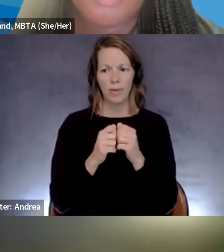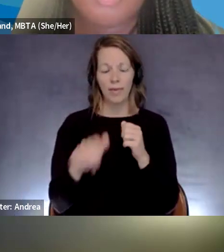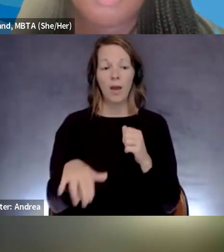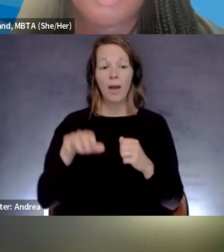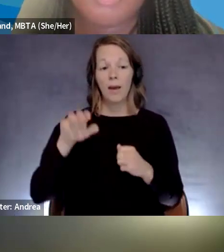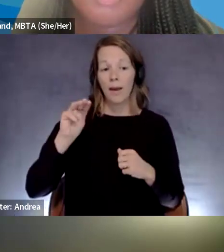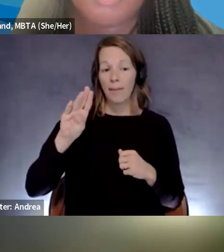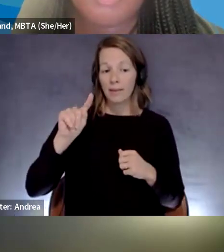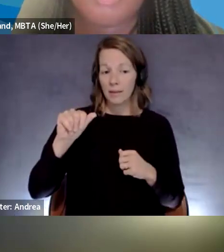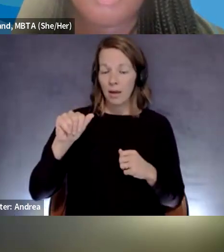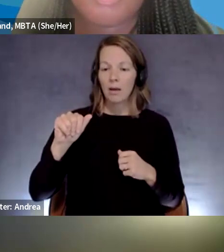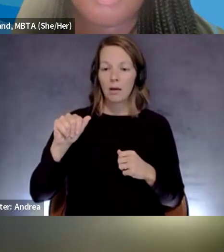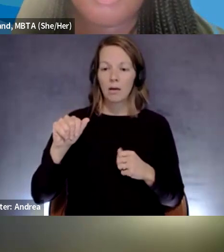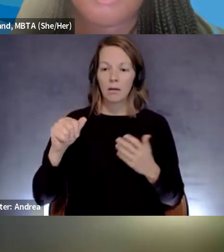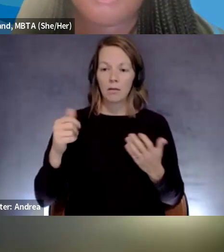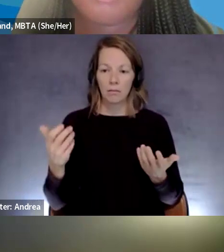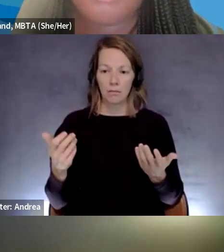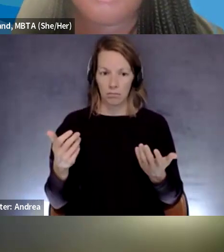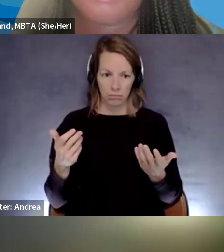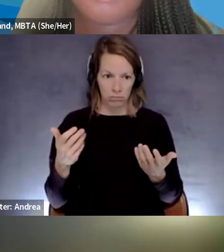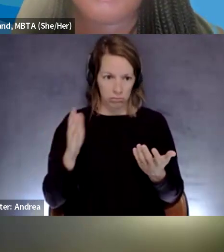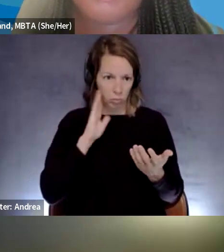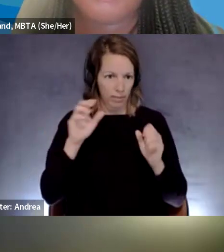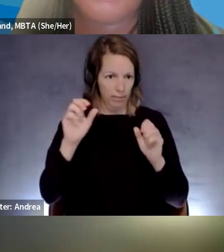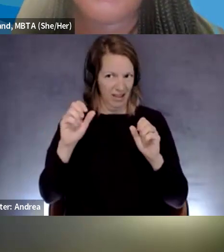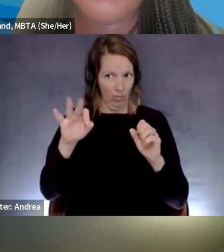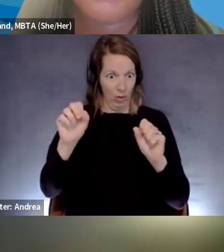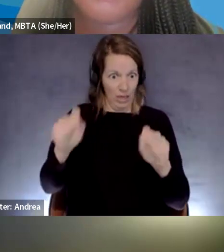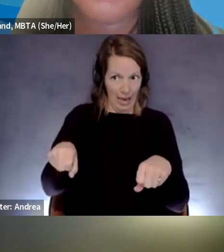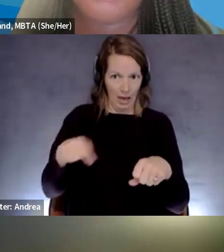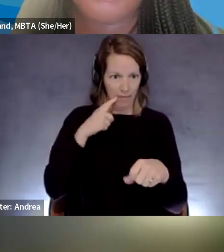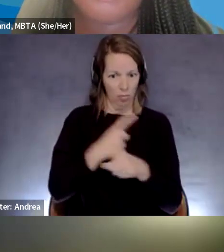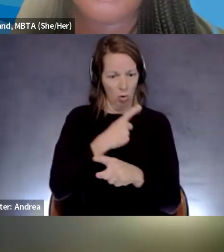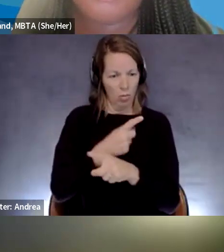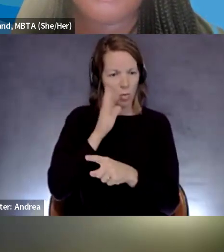MBTA, where practical, will be able to comply with that, and